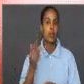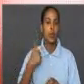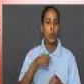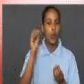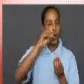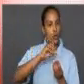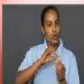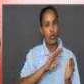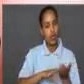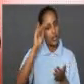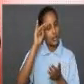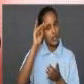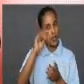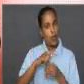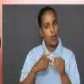also learn about